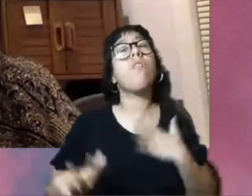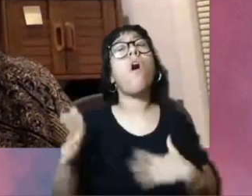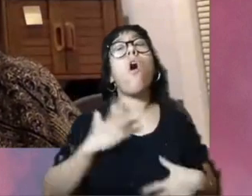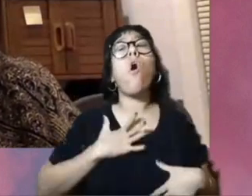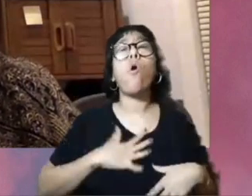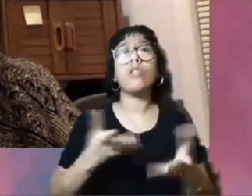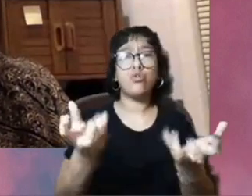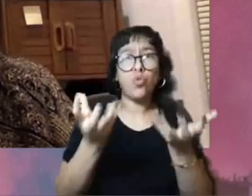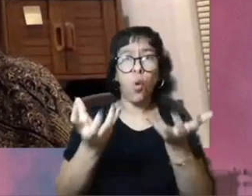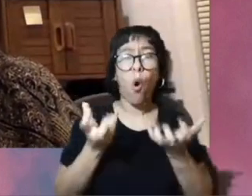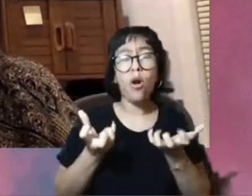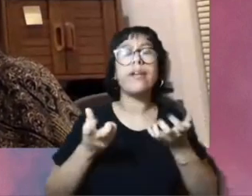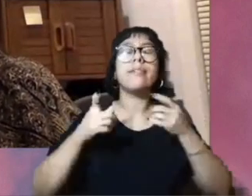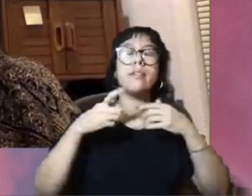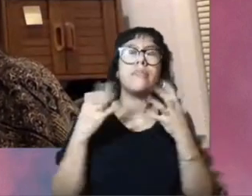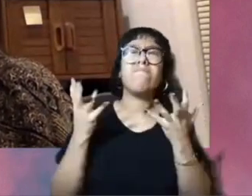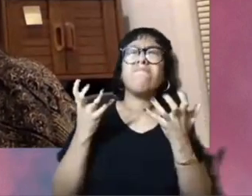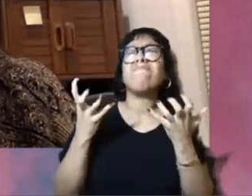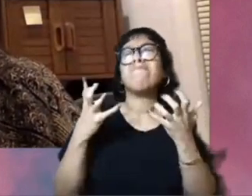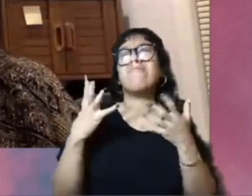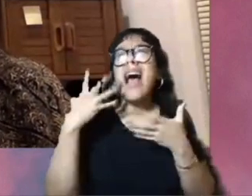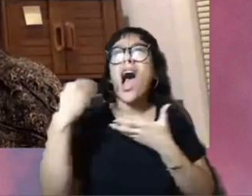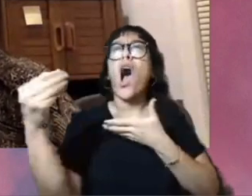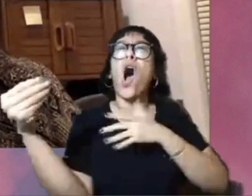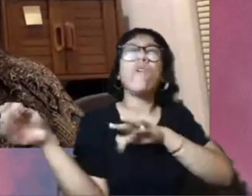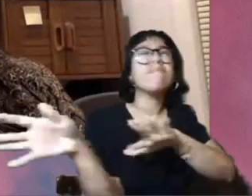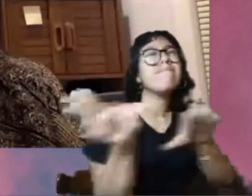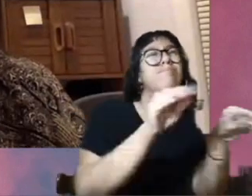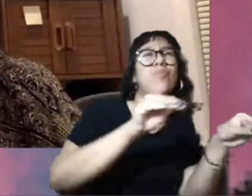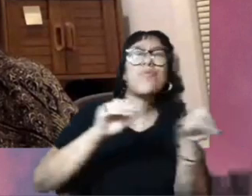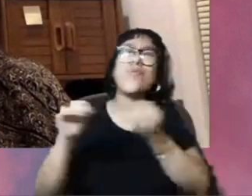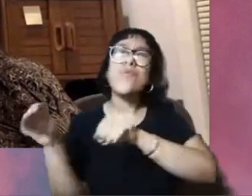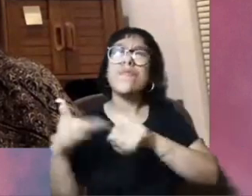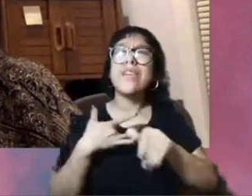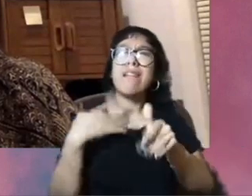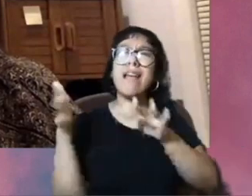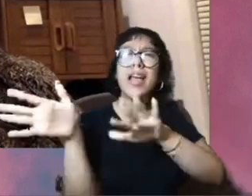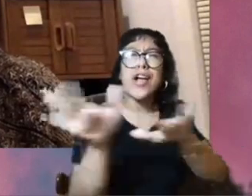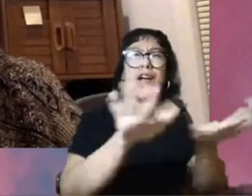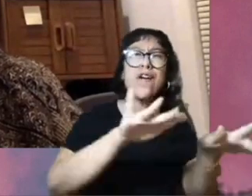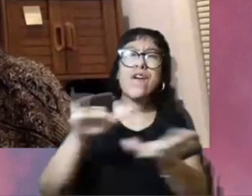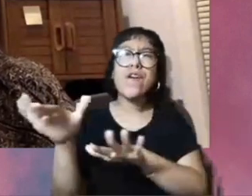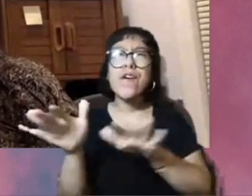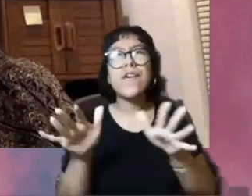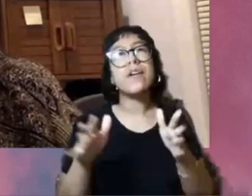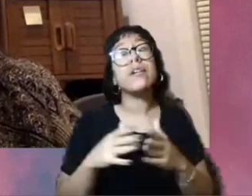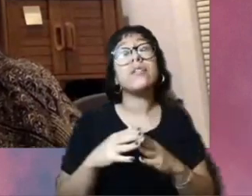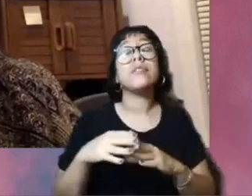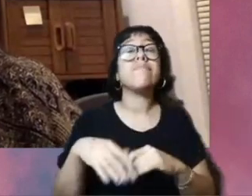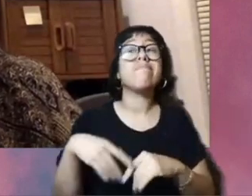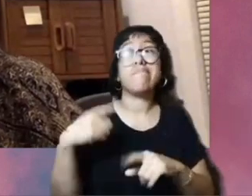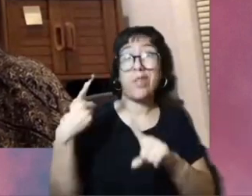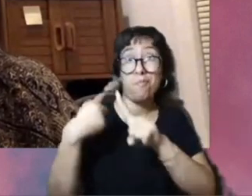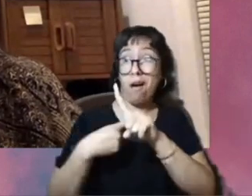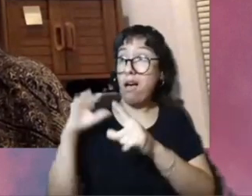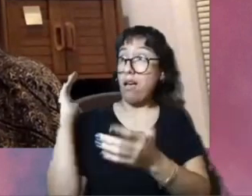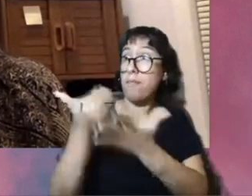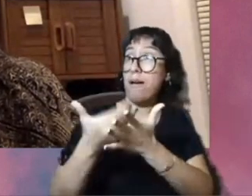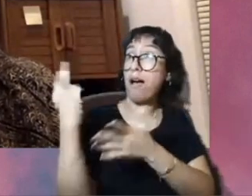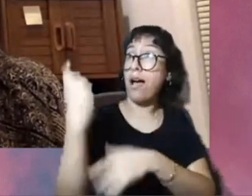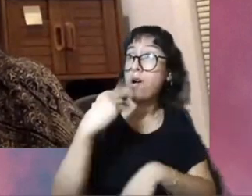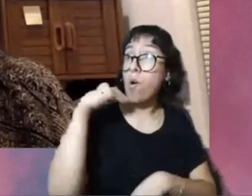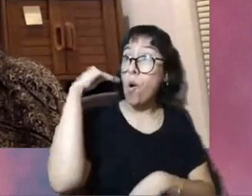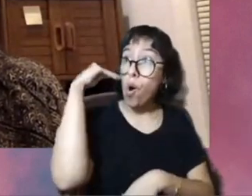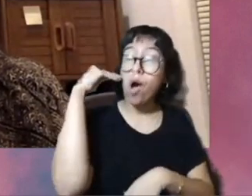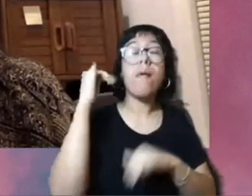drawers wandered to remember movement in air. In the month she's been home, the backyard